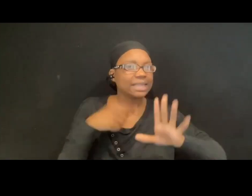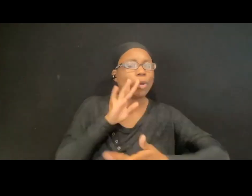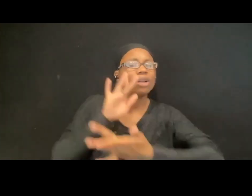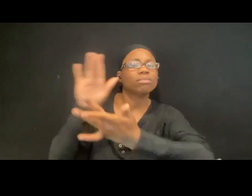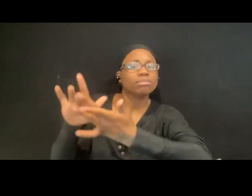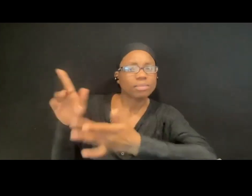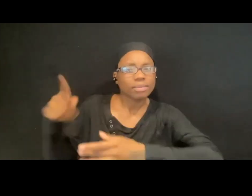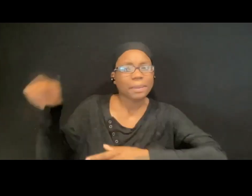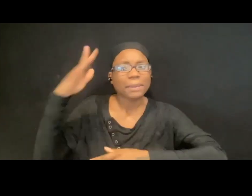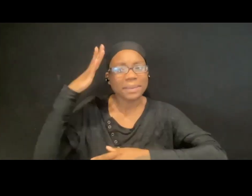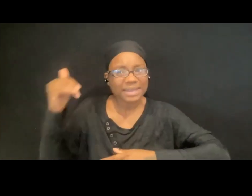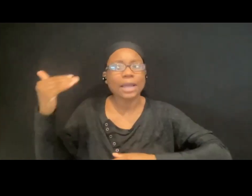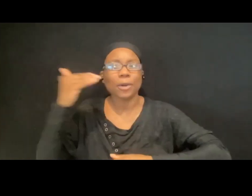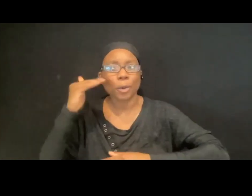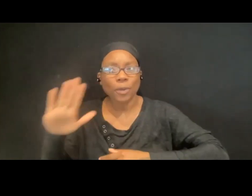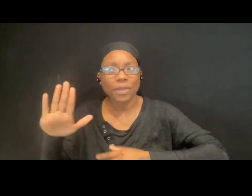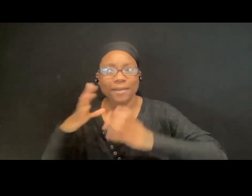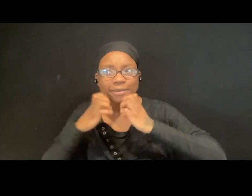know they're not going to call the cops on me.